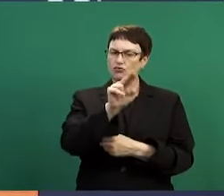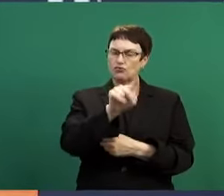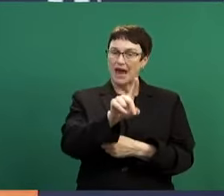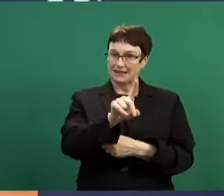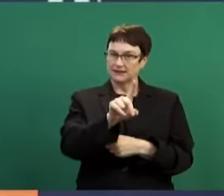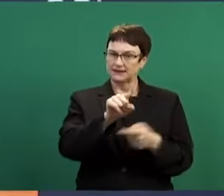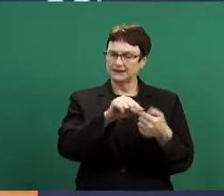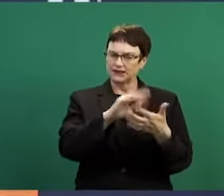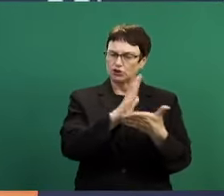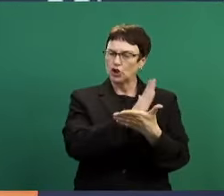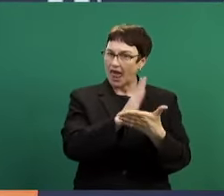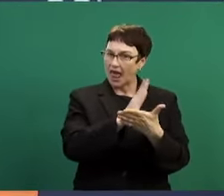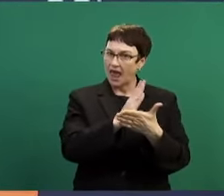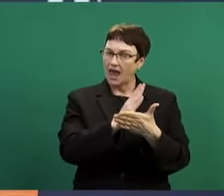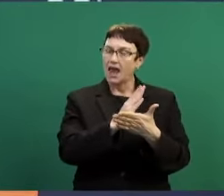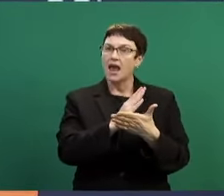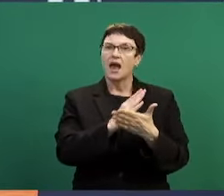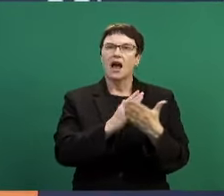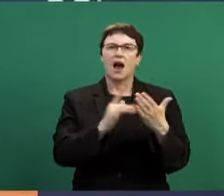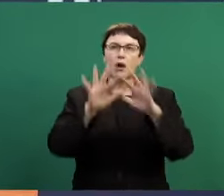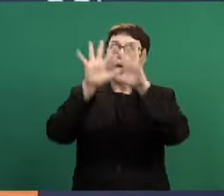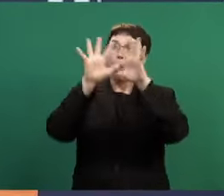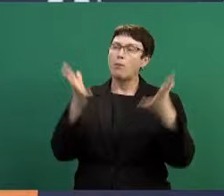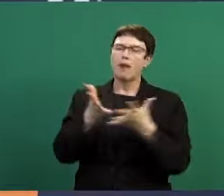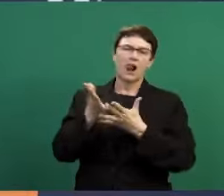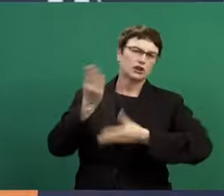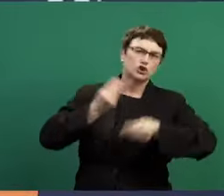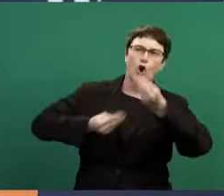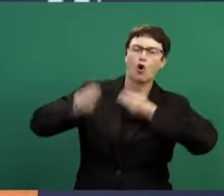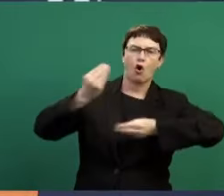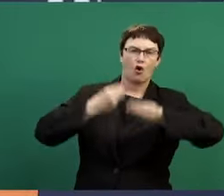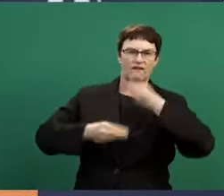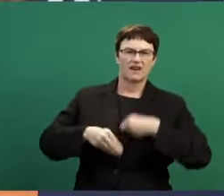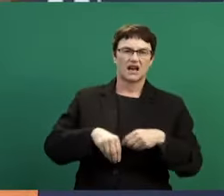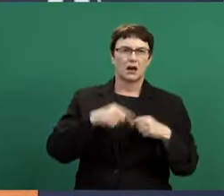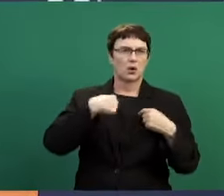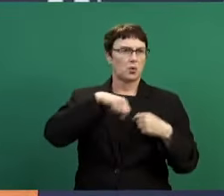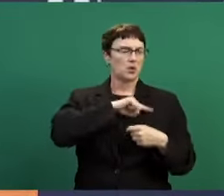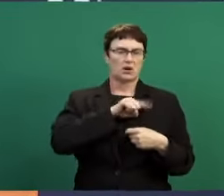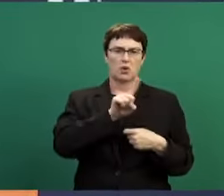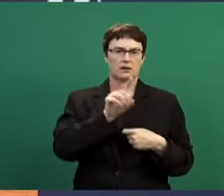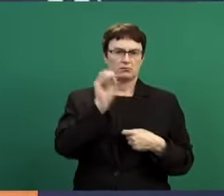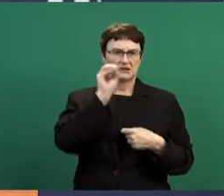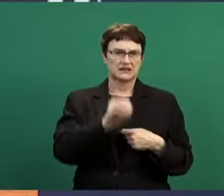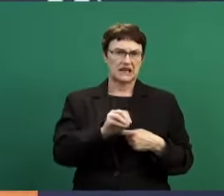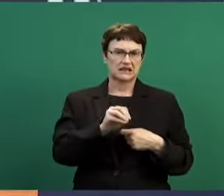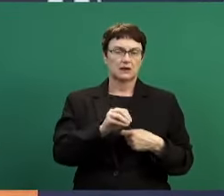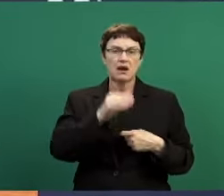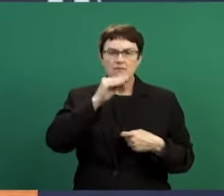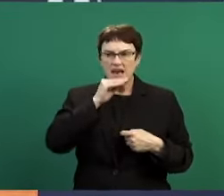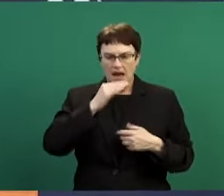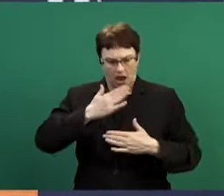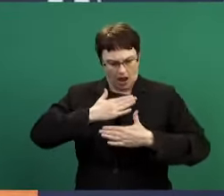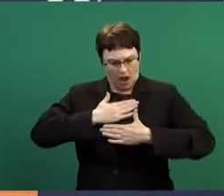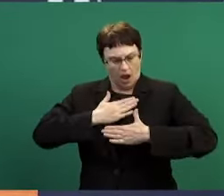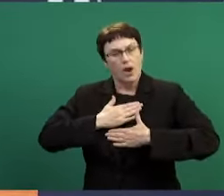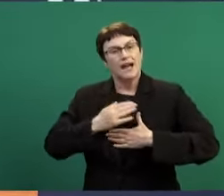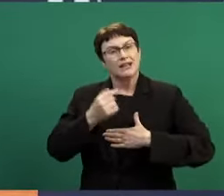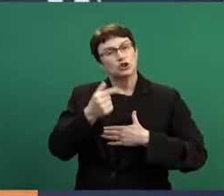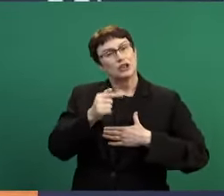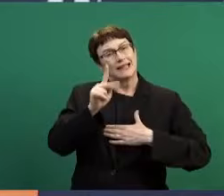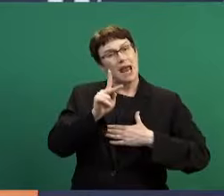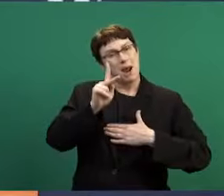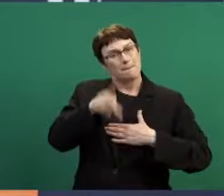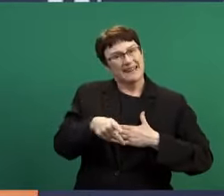global turnover. It is more than our share of GDP. To the extent that